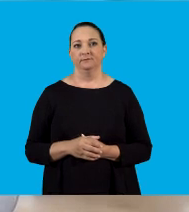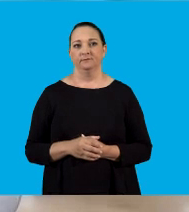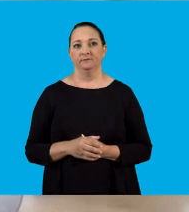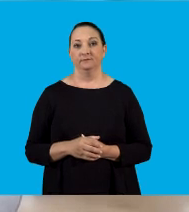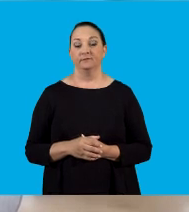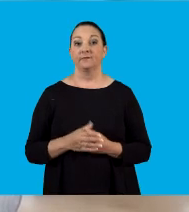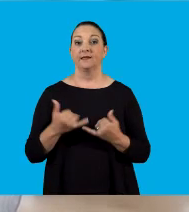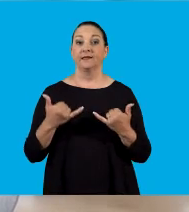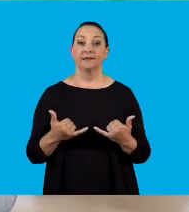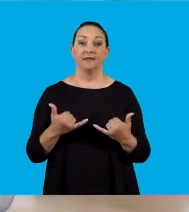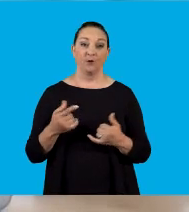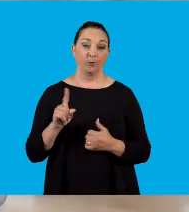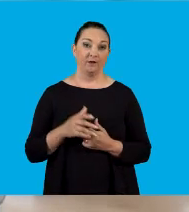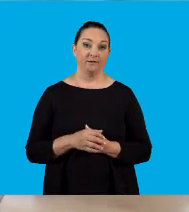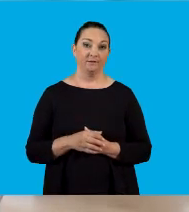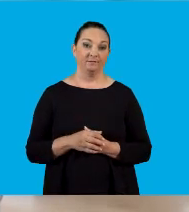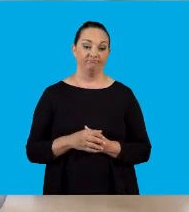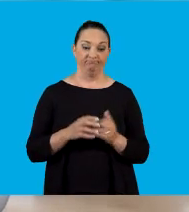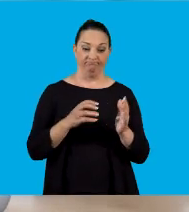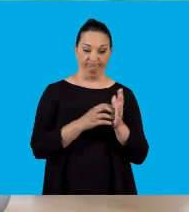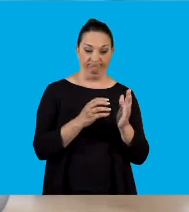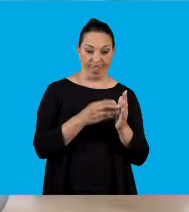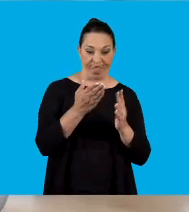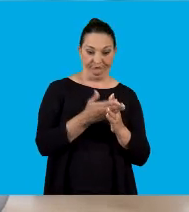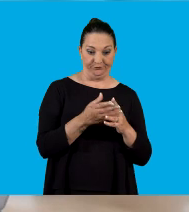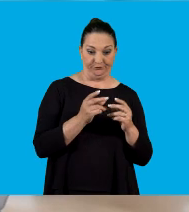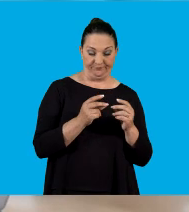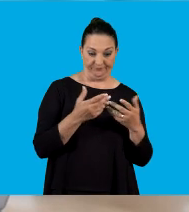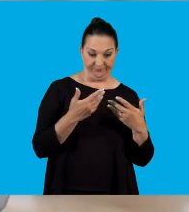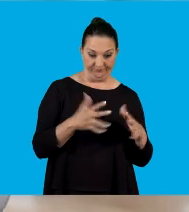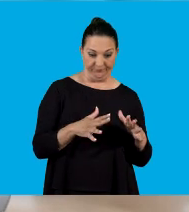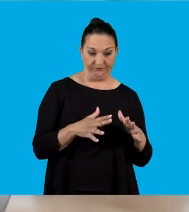now we will go on to our quick ad break, and